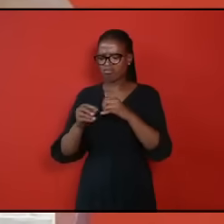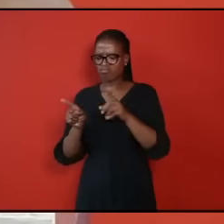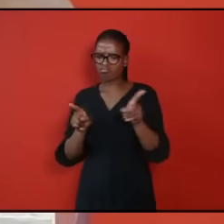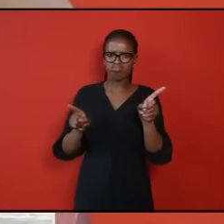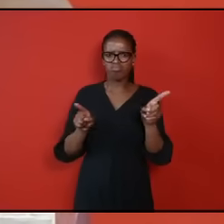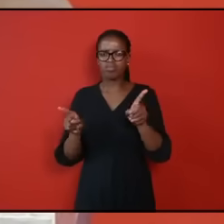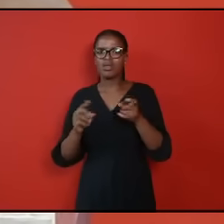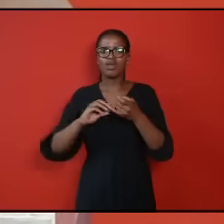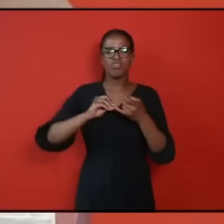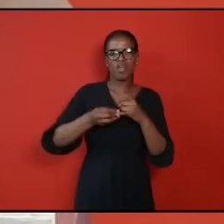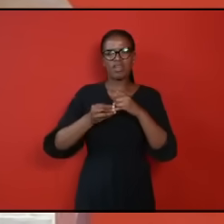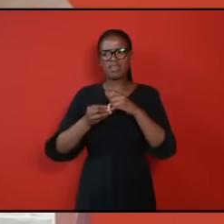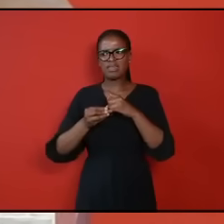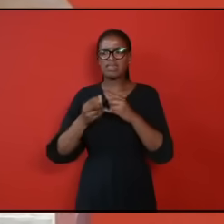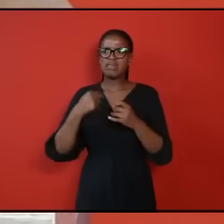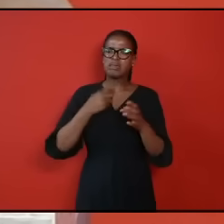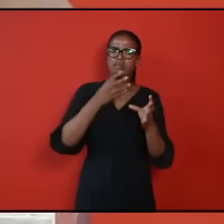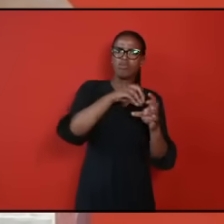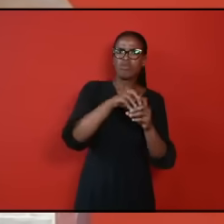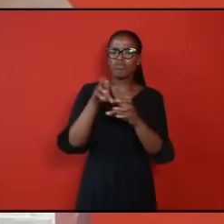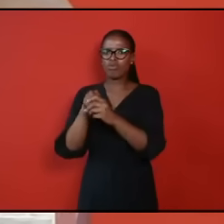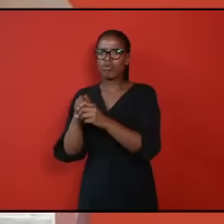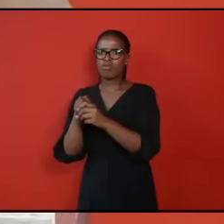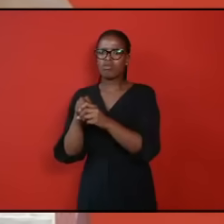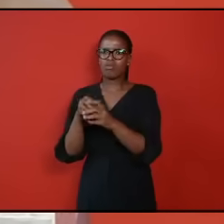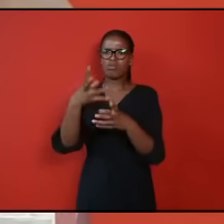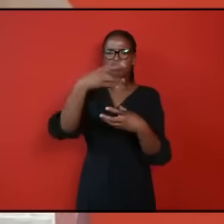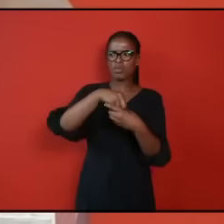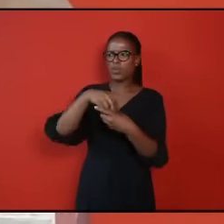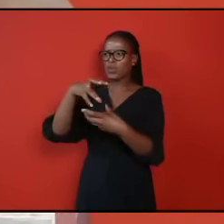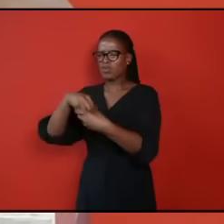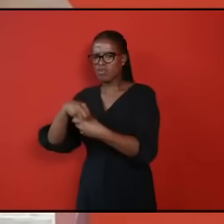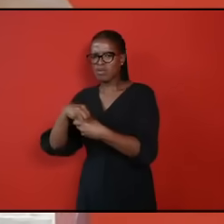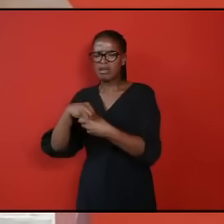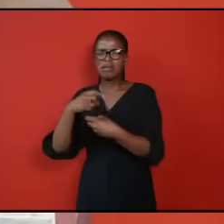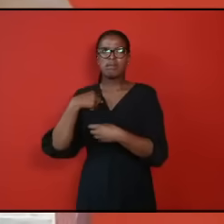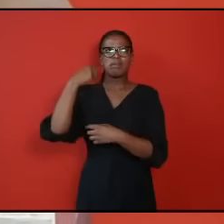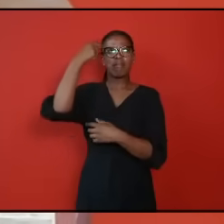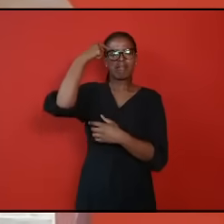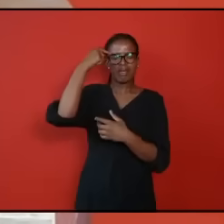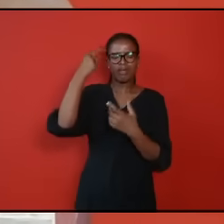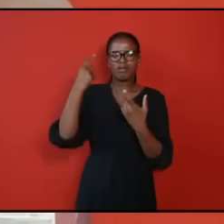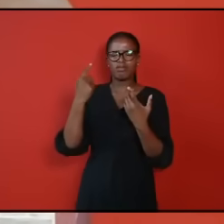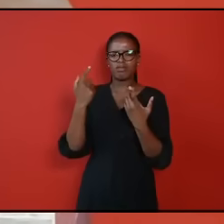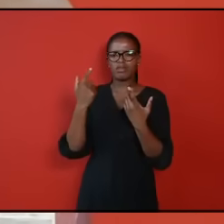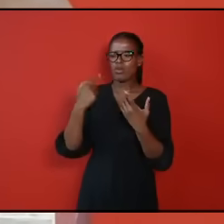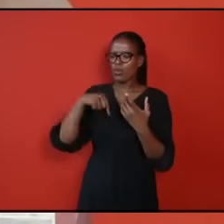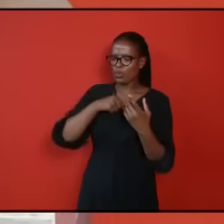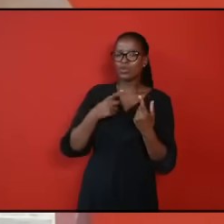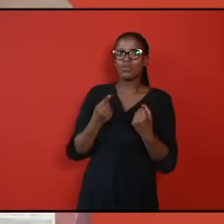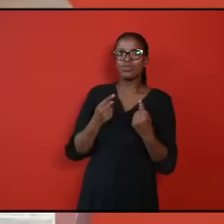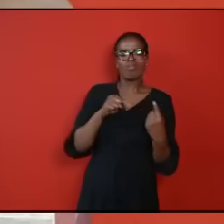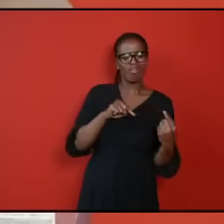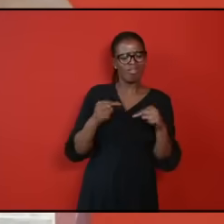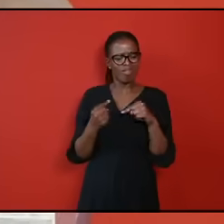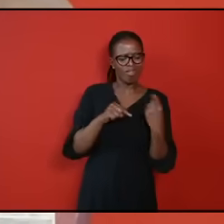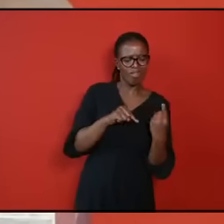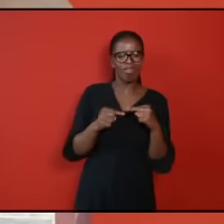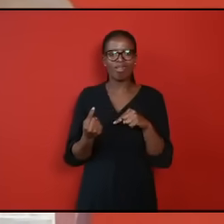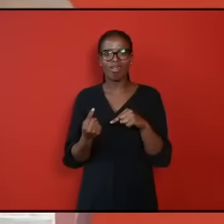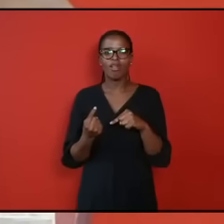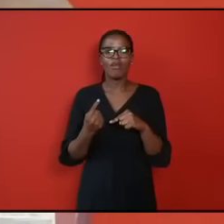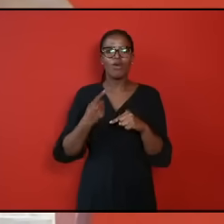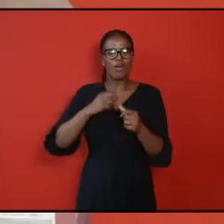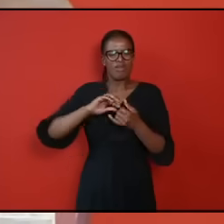Things get to happen without engaging us. We're being shown a middle finger, and we fight.